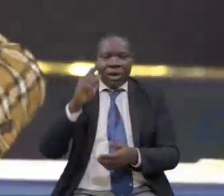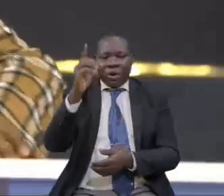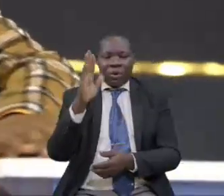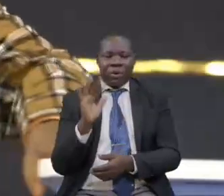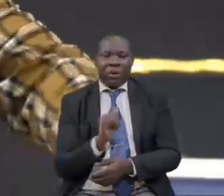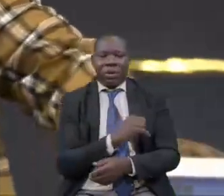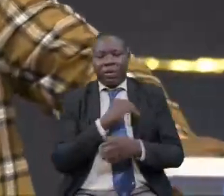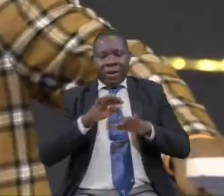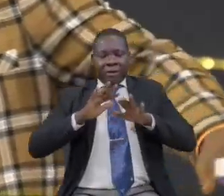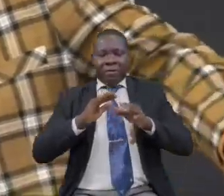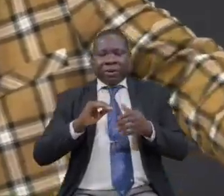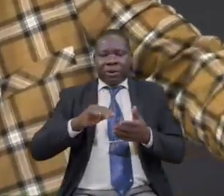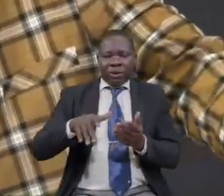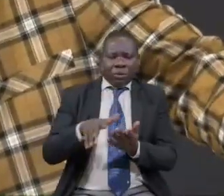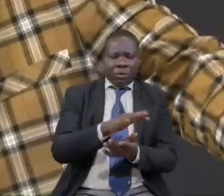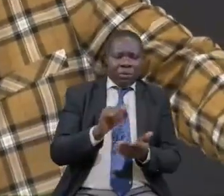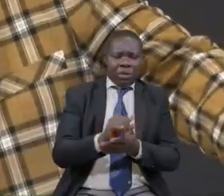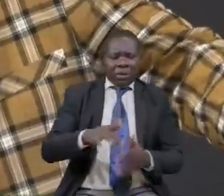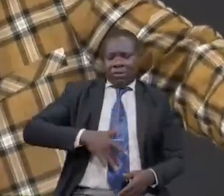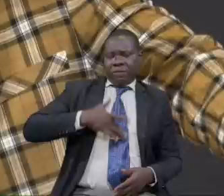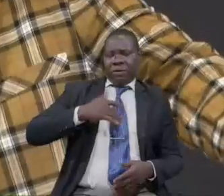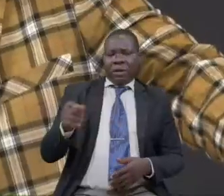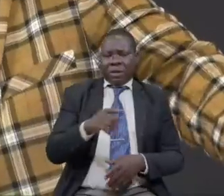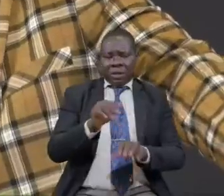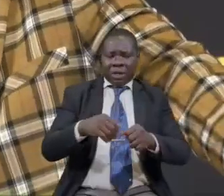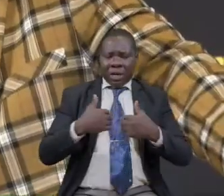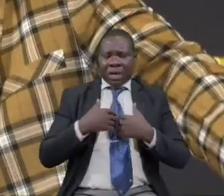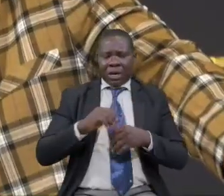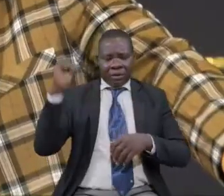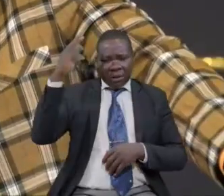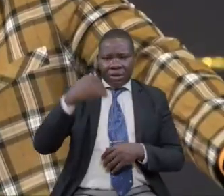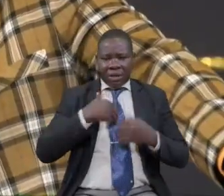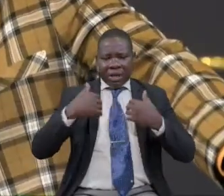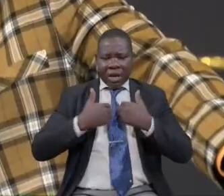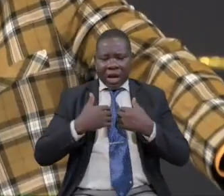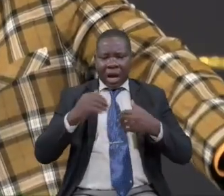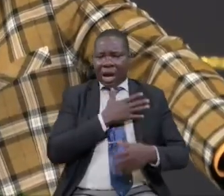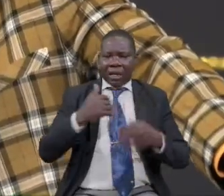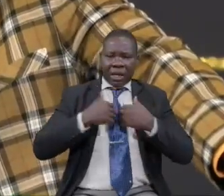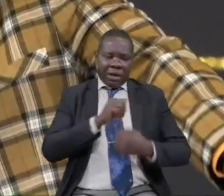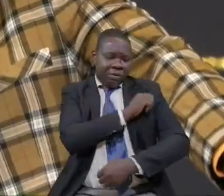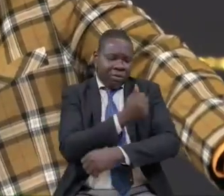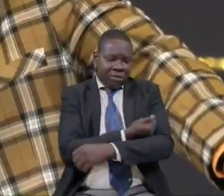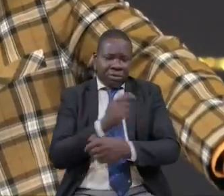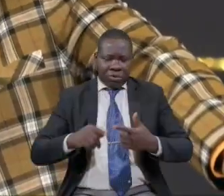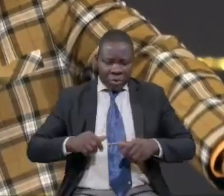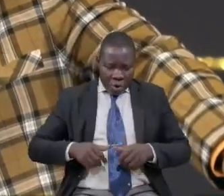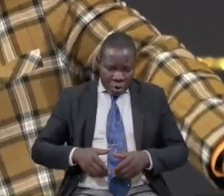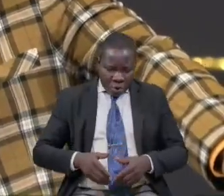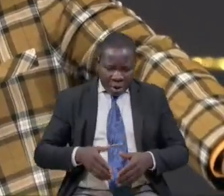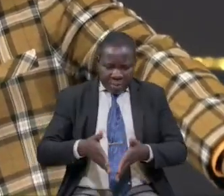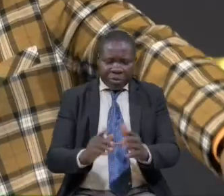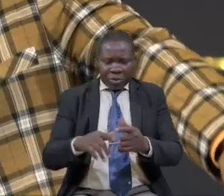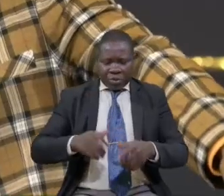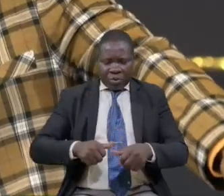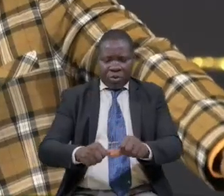feel they can have grace and have license to continue in sin, they don't fear God. They only do what they